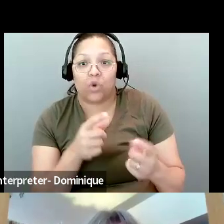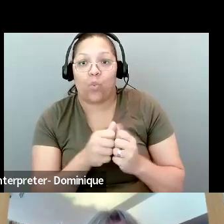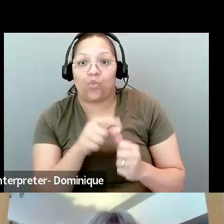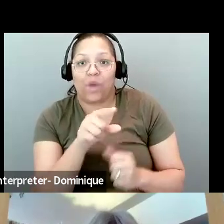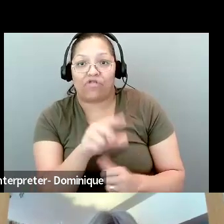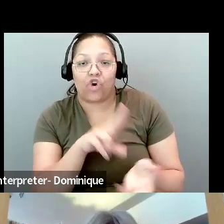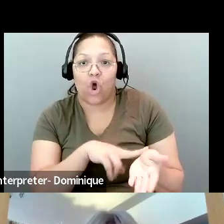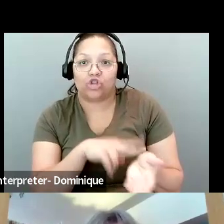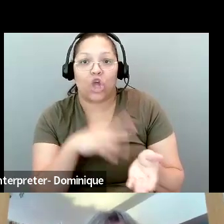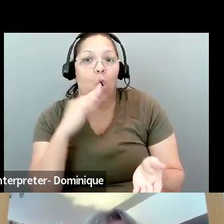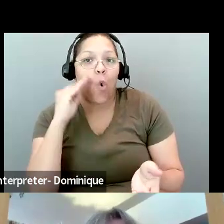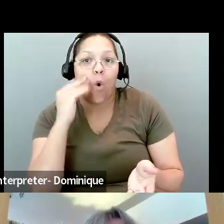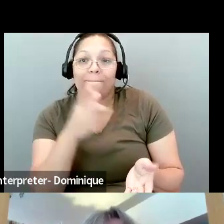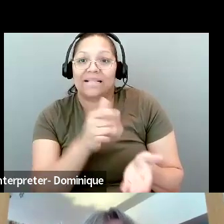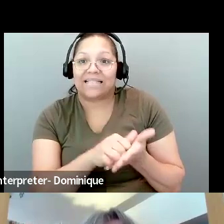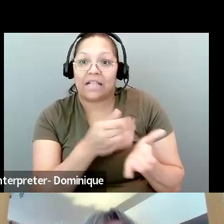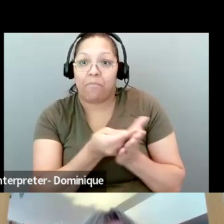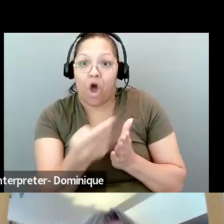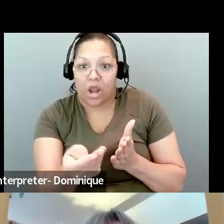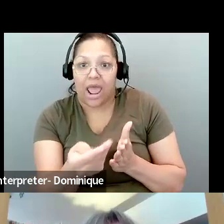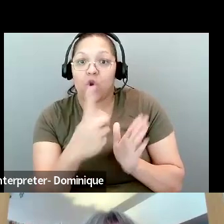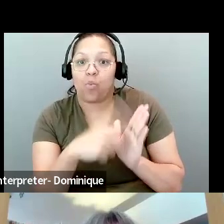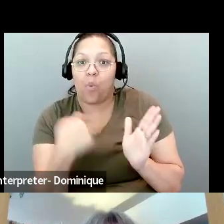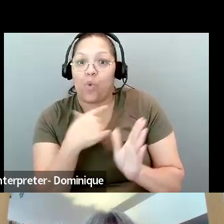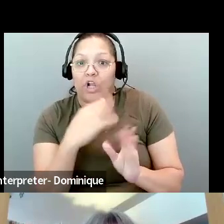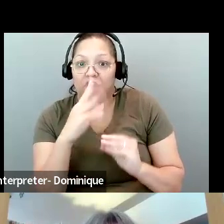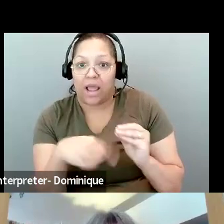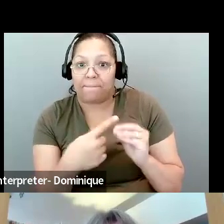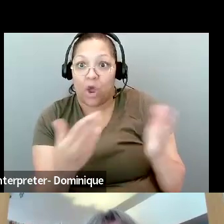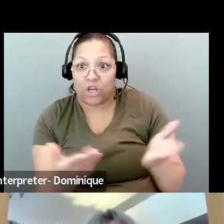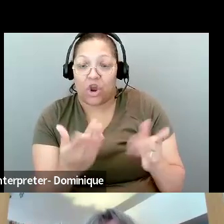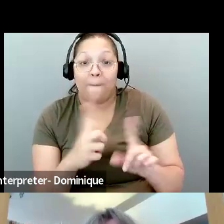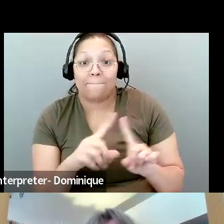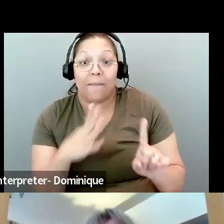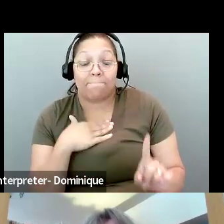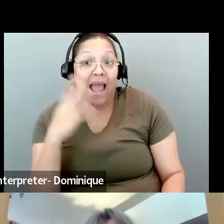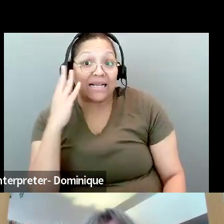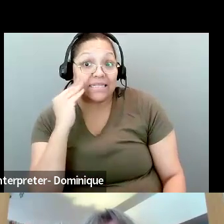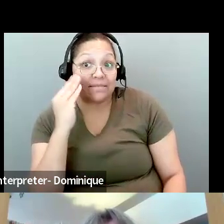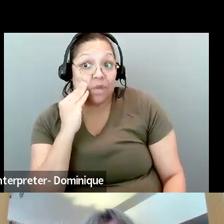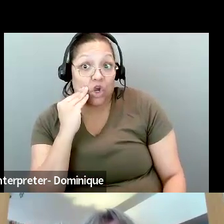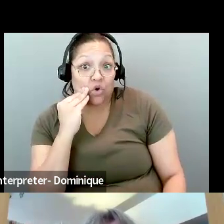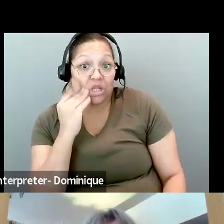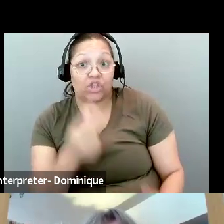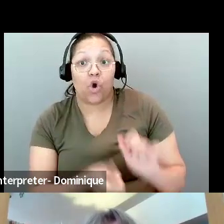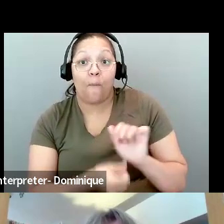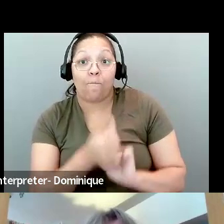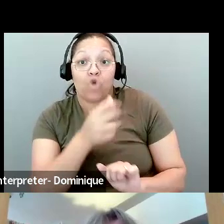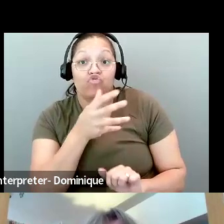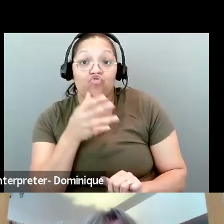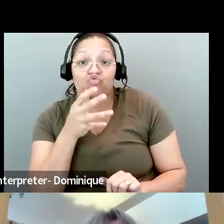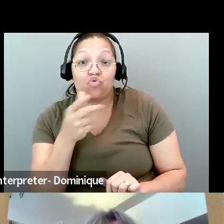bought out and what we're talking about here. But in my experience, in our most rural counties,